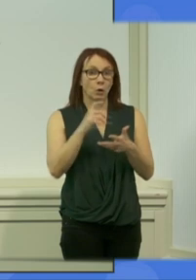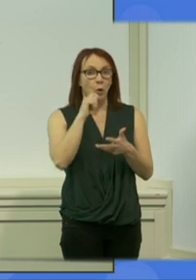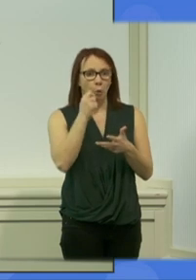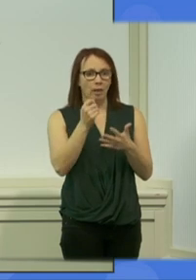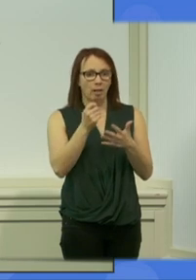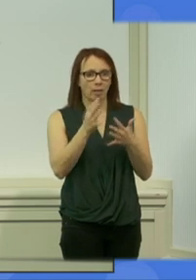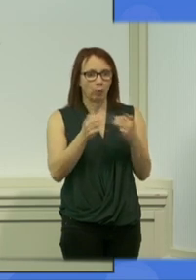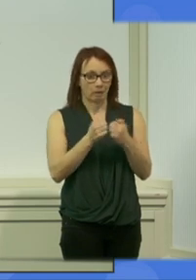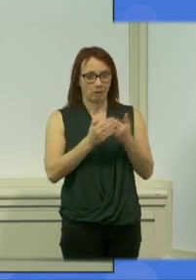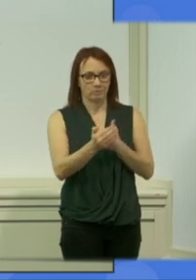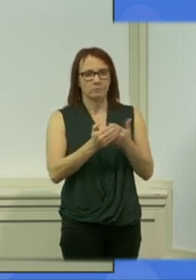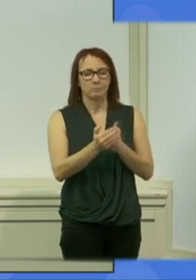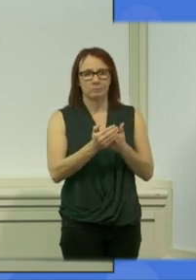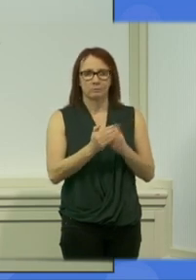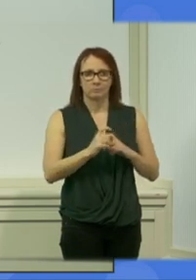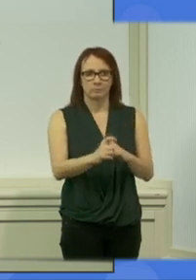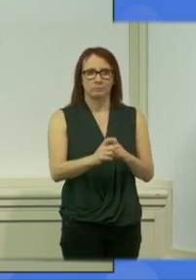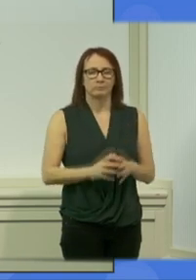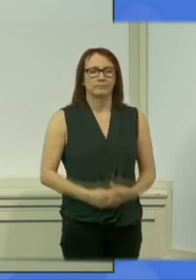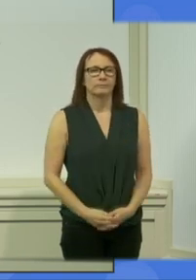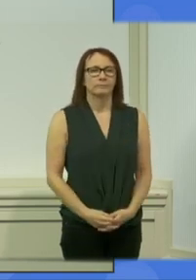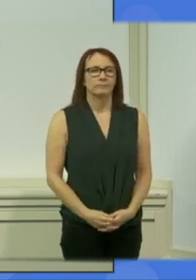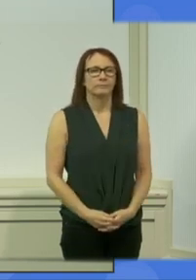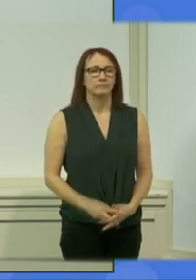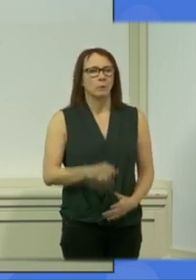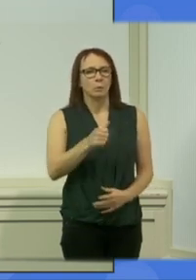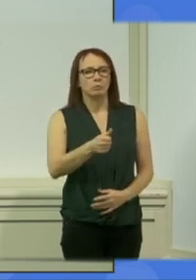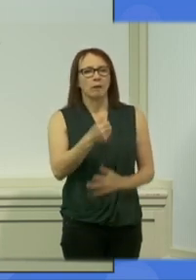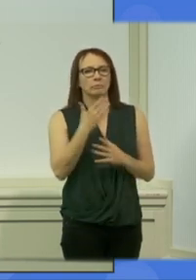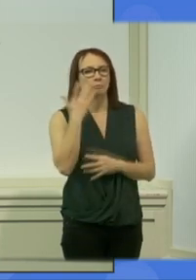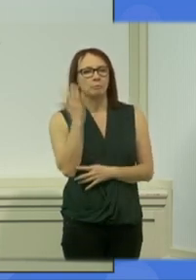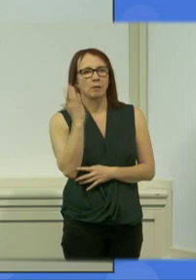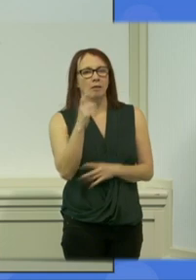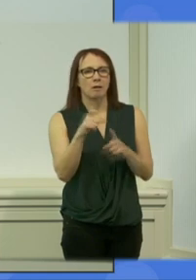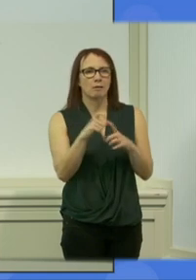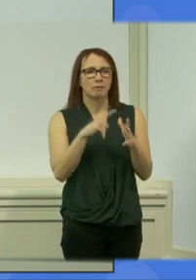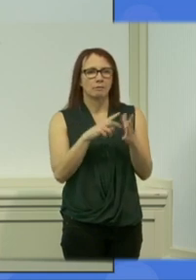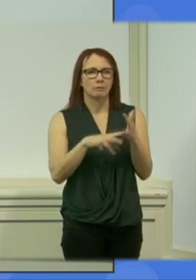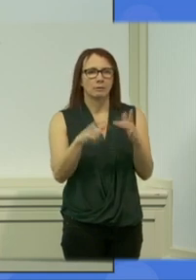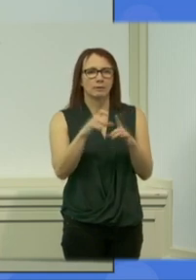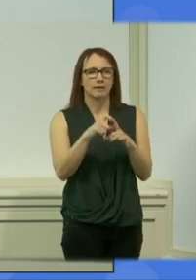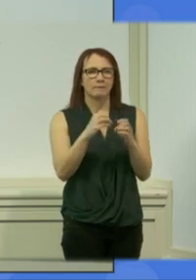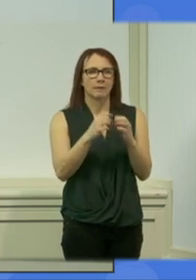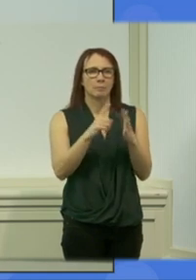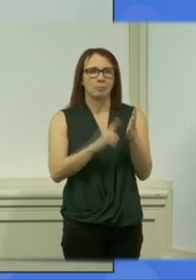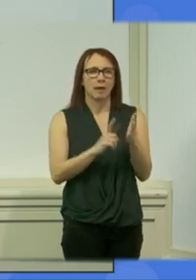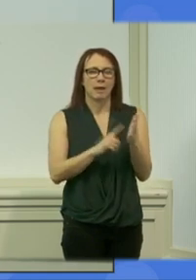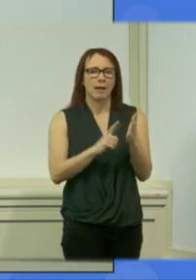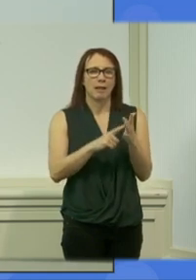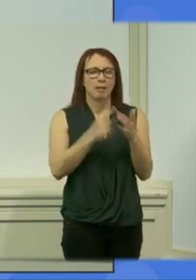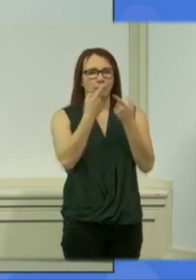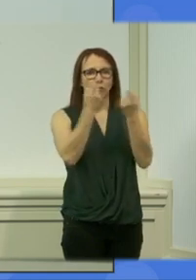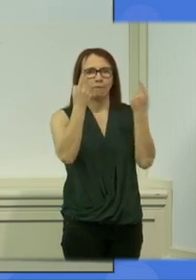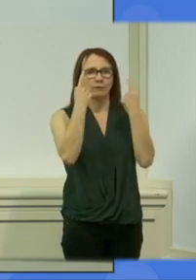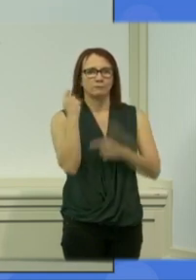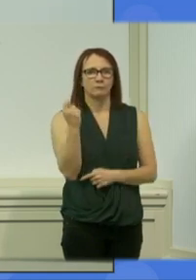weekend. So I'm going to introduce our next speaker, which is David Bell, Professor David Bell, CBE from the University of Stirling.